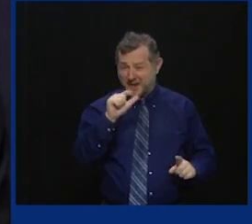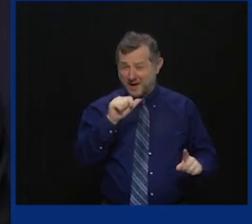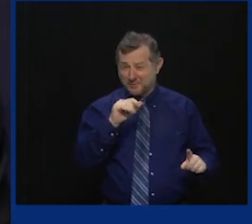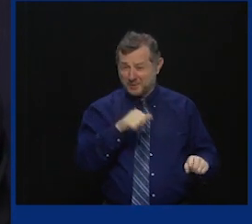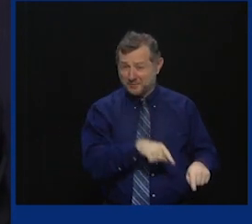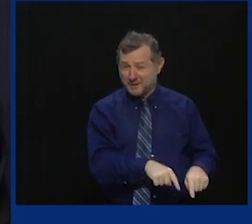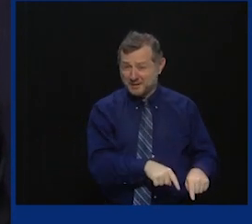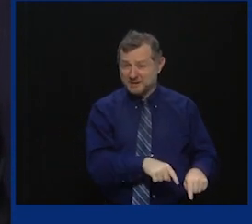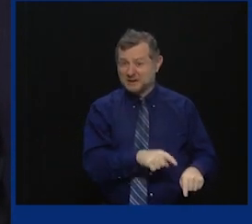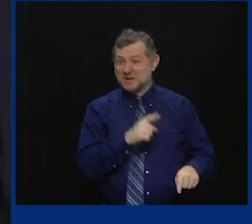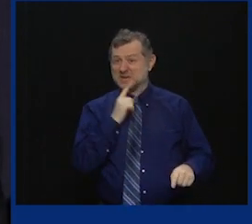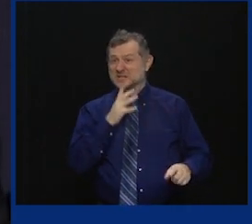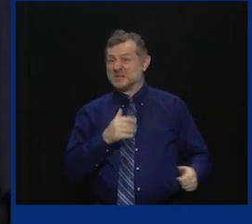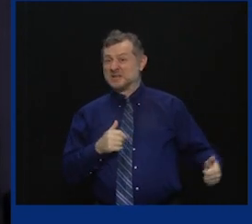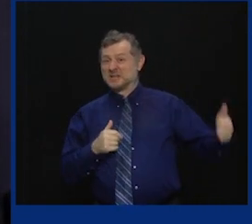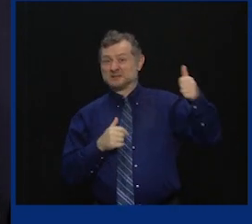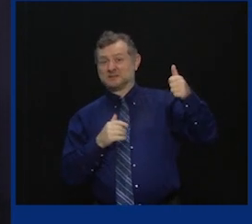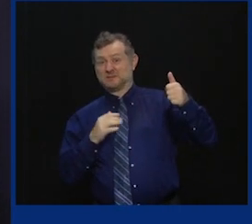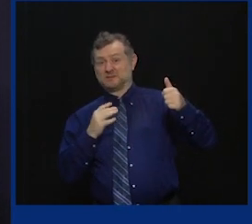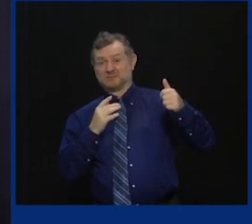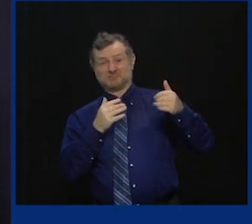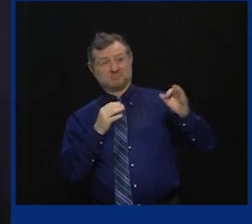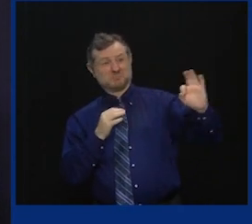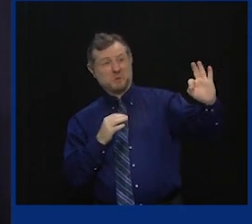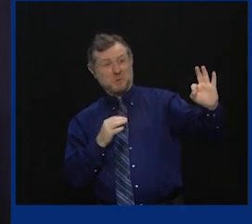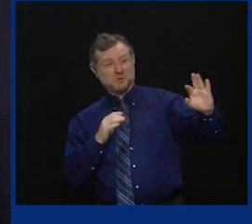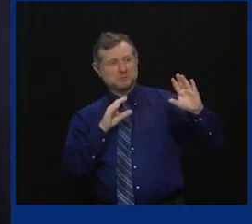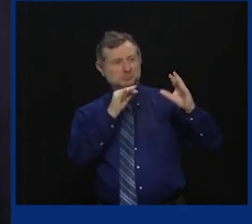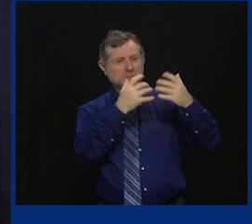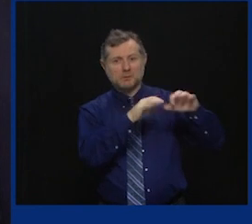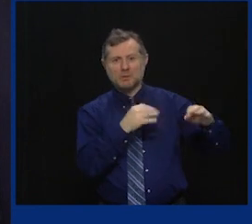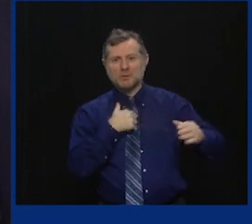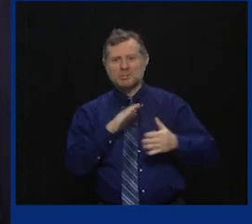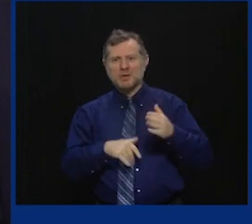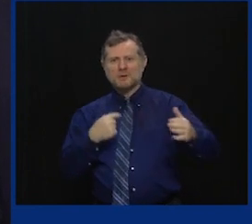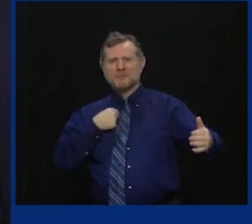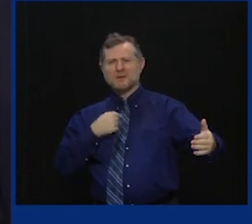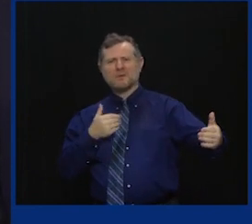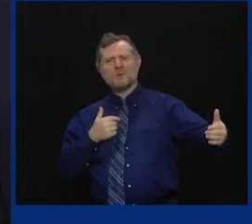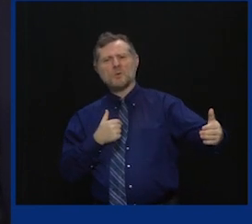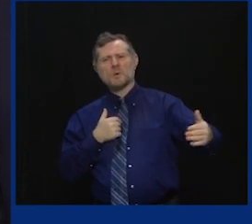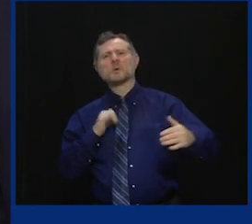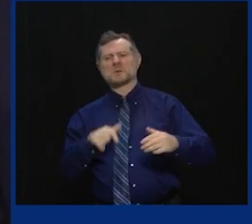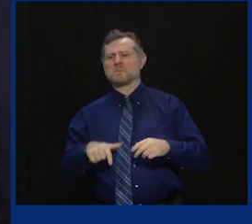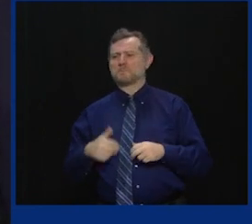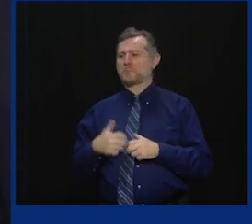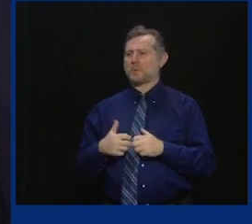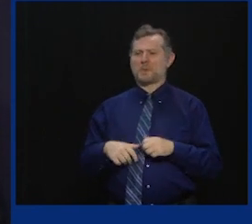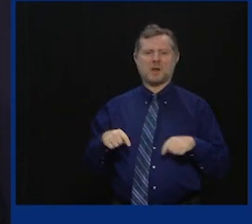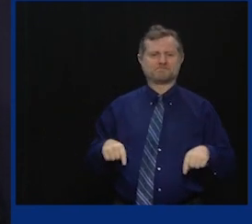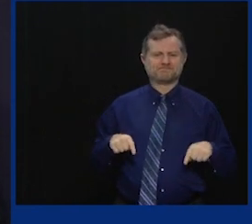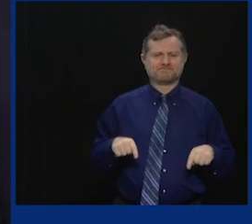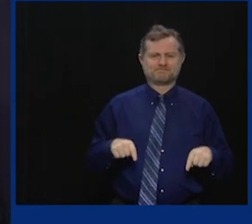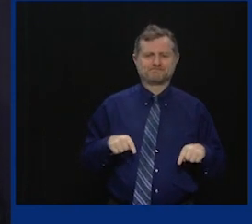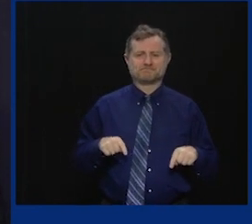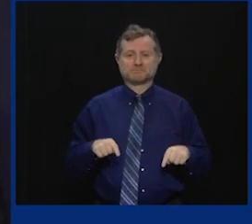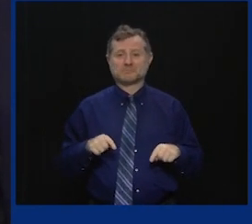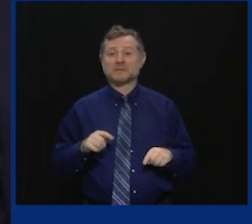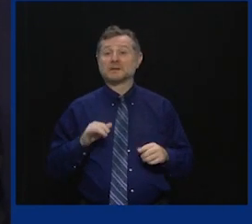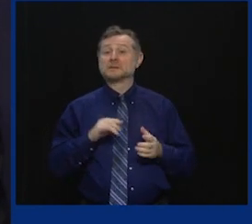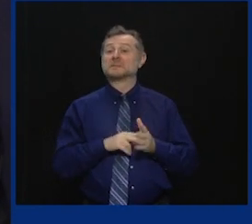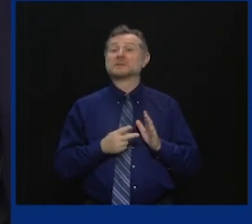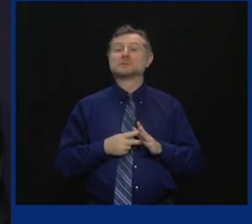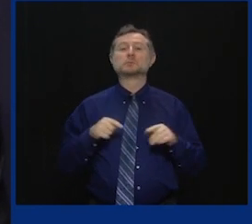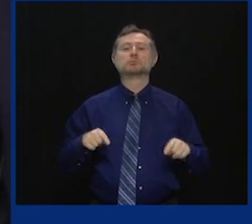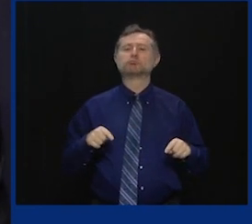have a problem. So I just think this is an extraordinary day. As everyone knows how important, I've